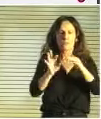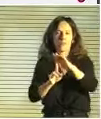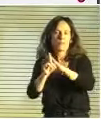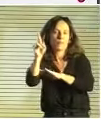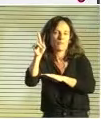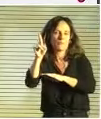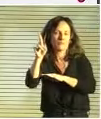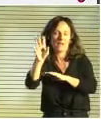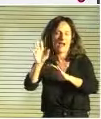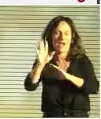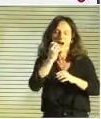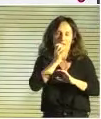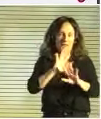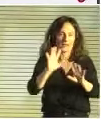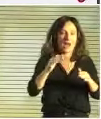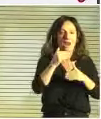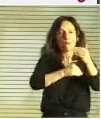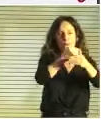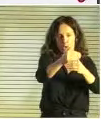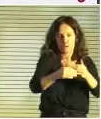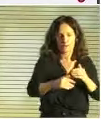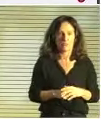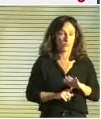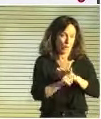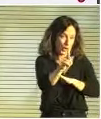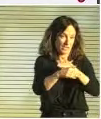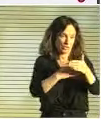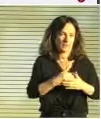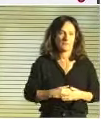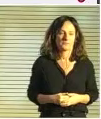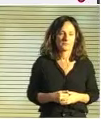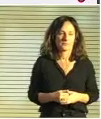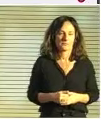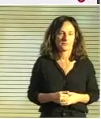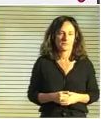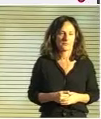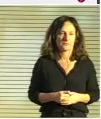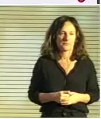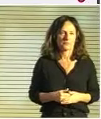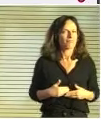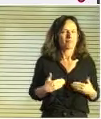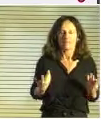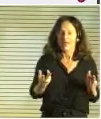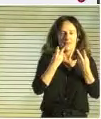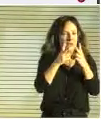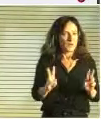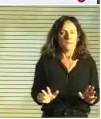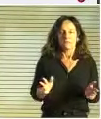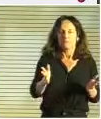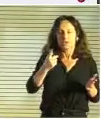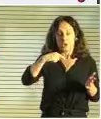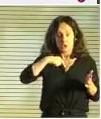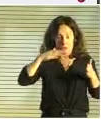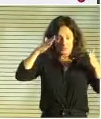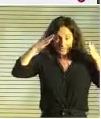So there is a strong focus on the emission, and that's right, on